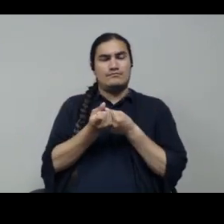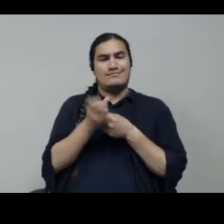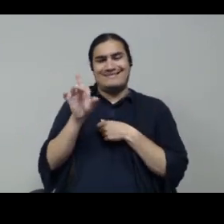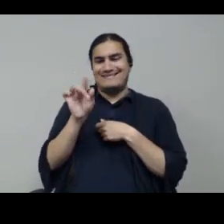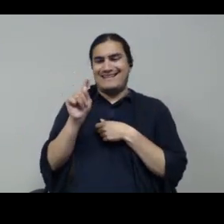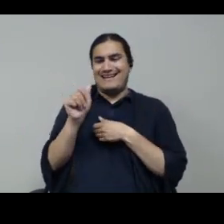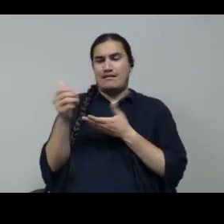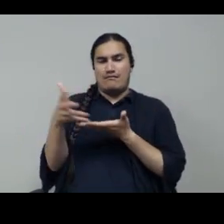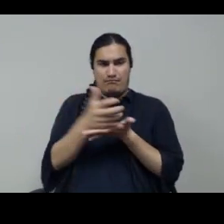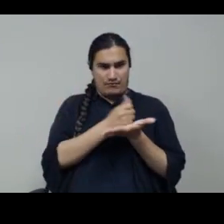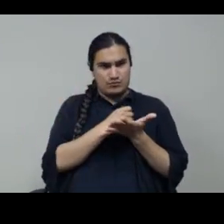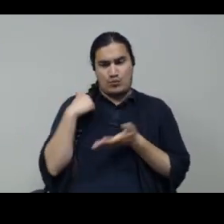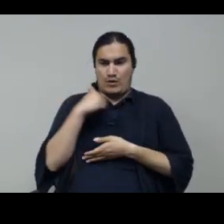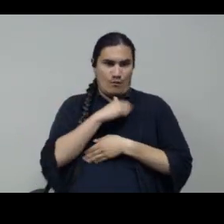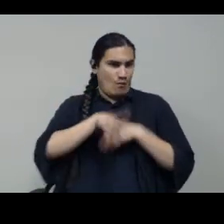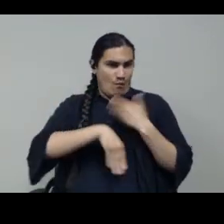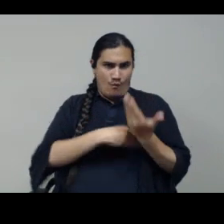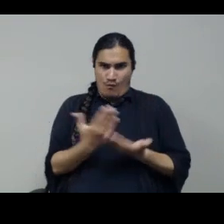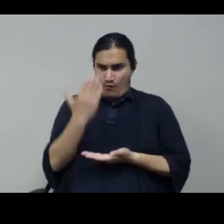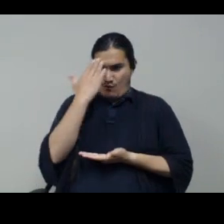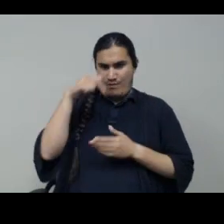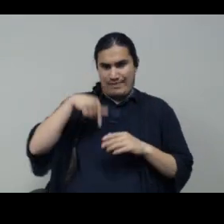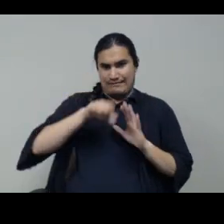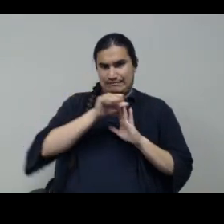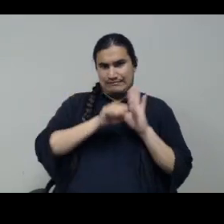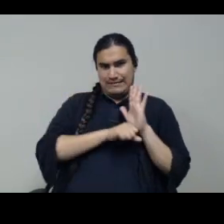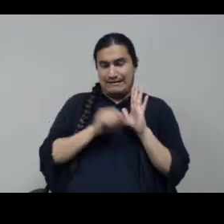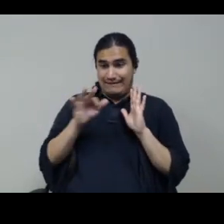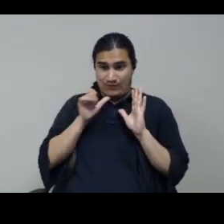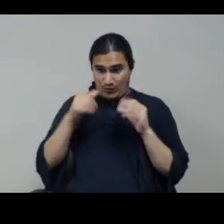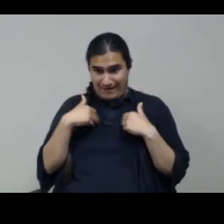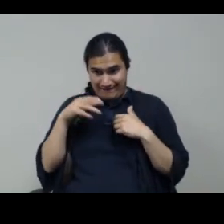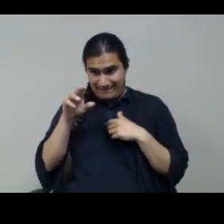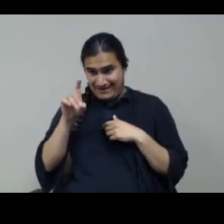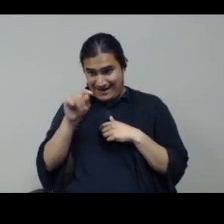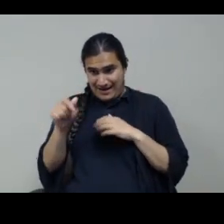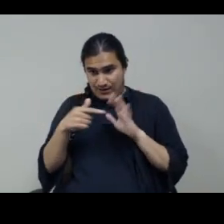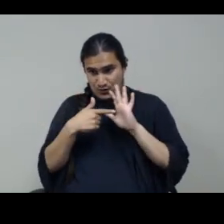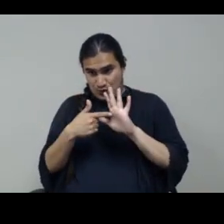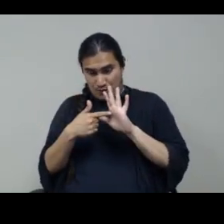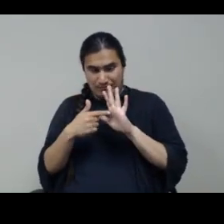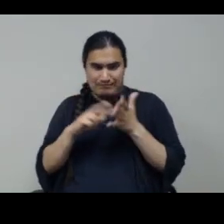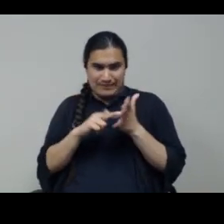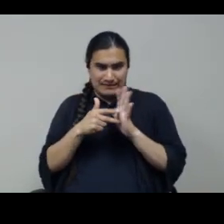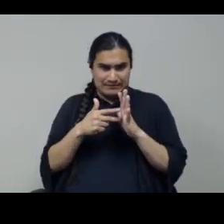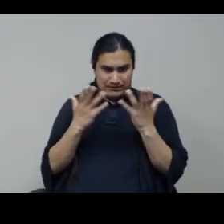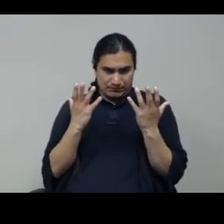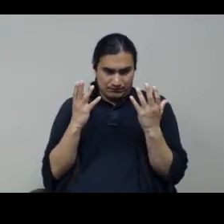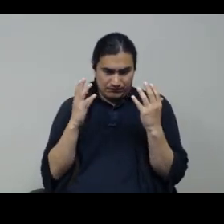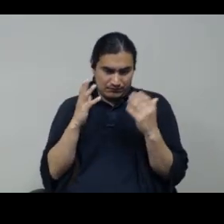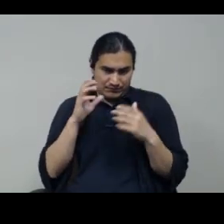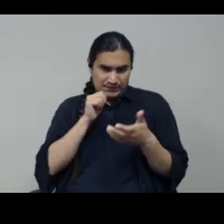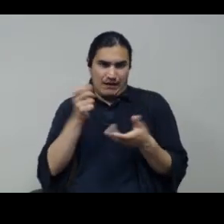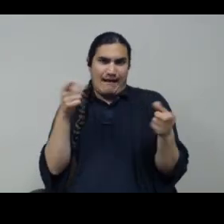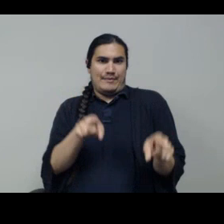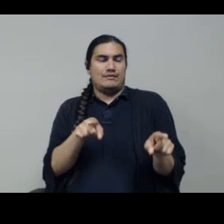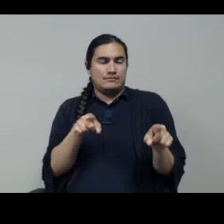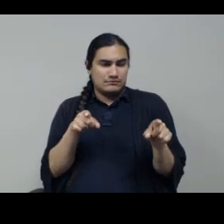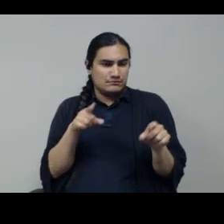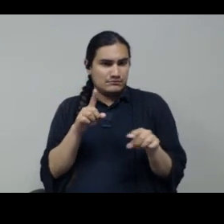collection that we all know in this state that if you don't have data to back it up, it didn't happen. And there are so many of our